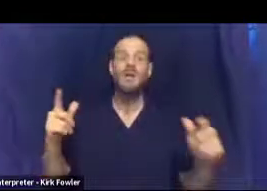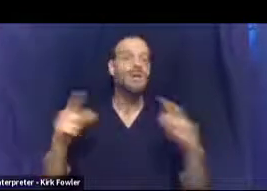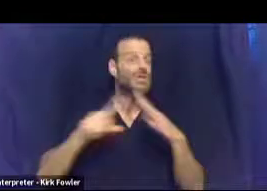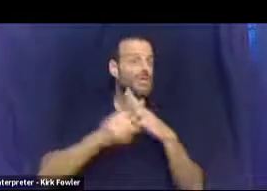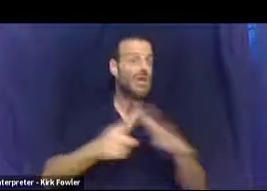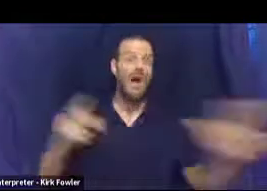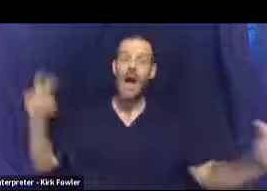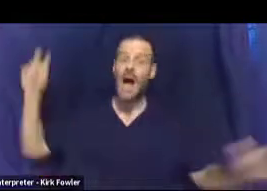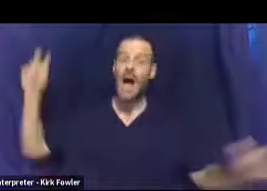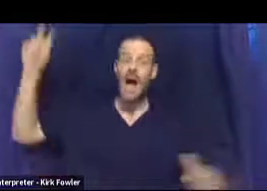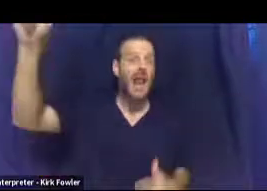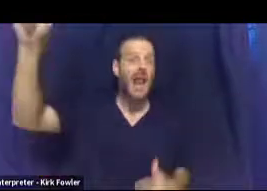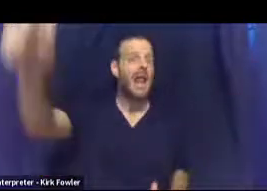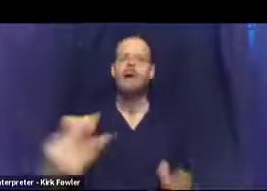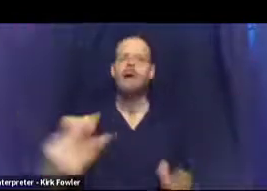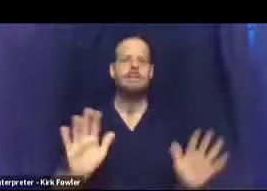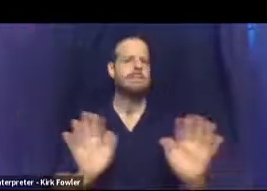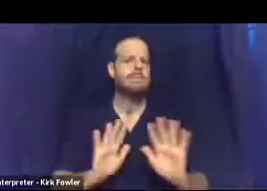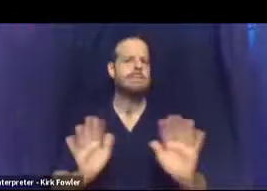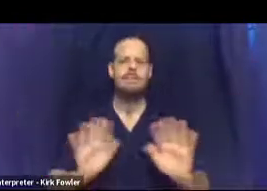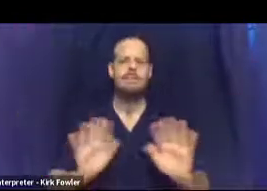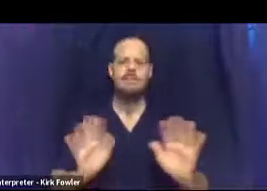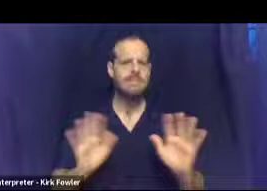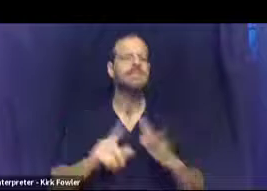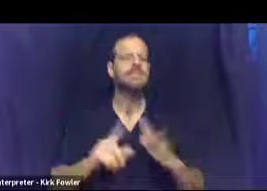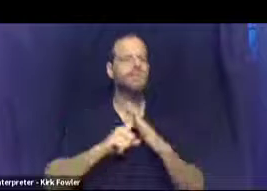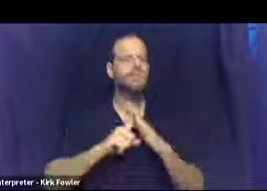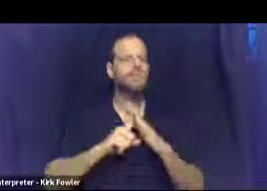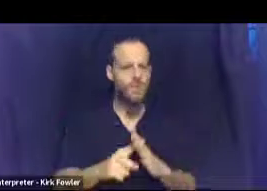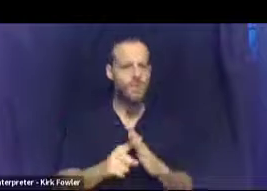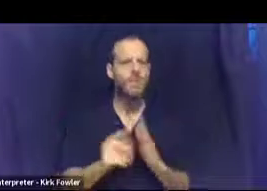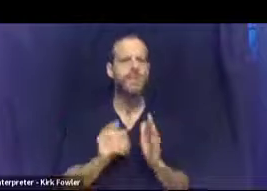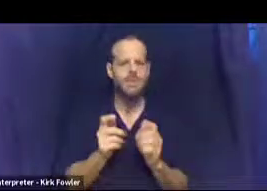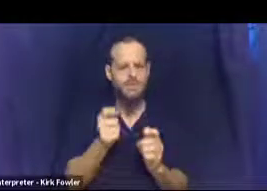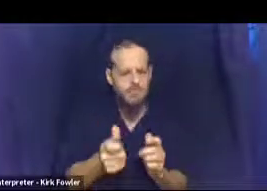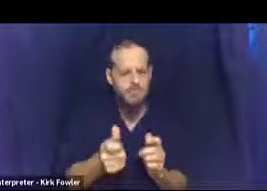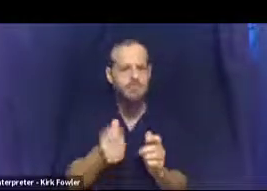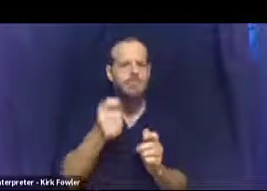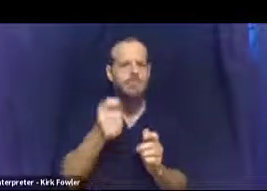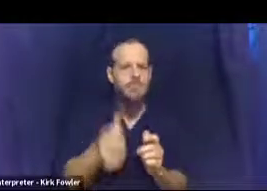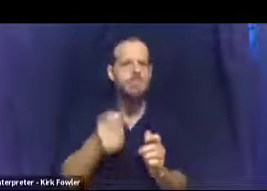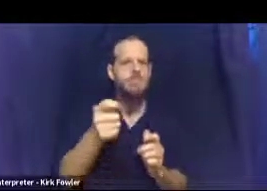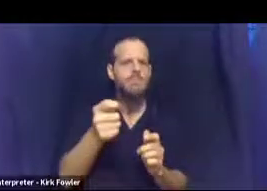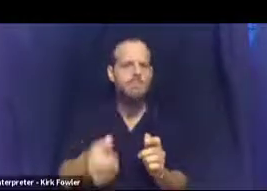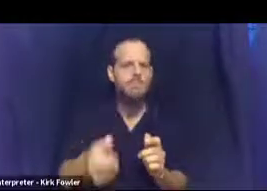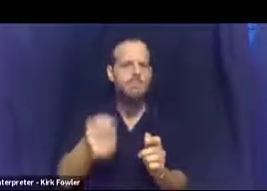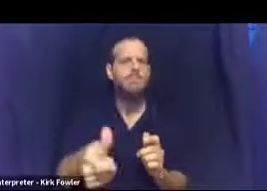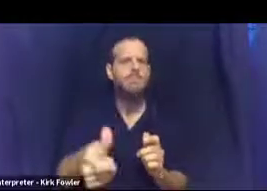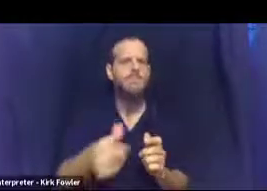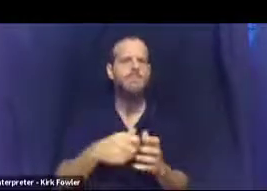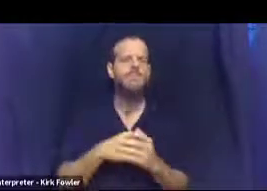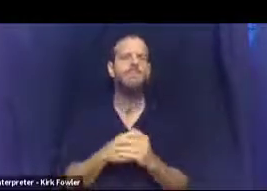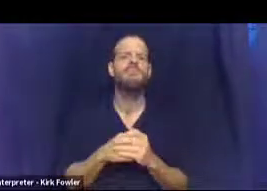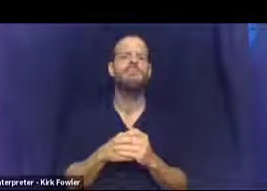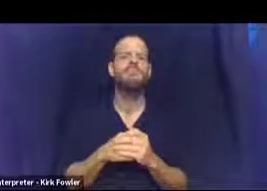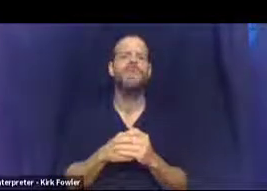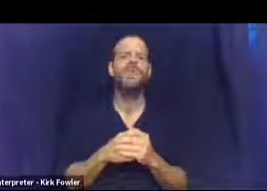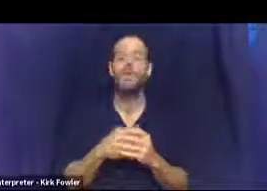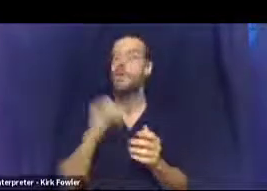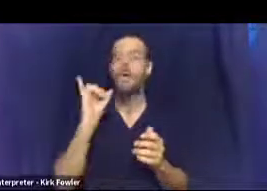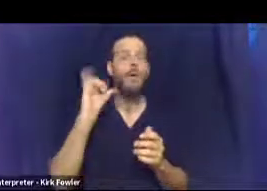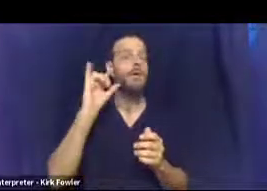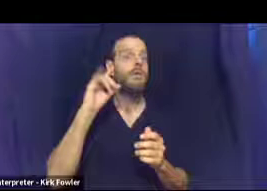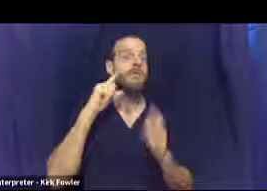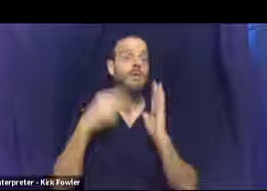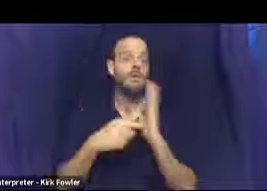families and for teachers that are working with multiple children. If you pick five items to start and